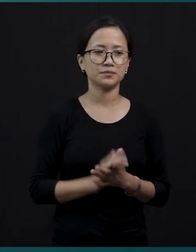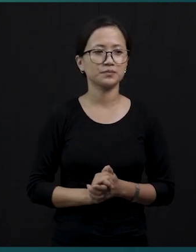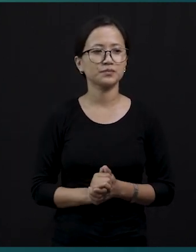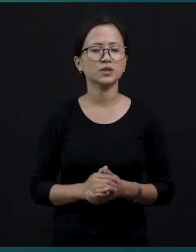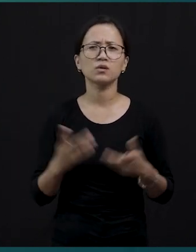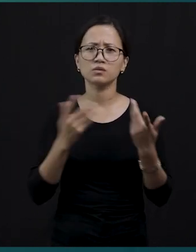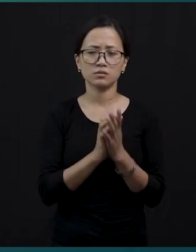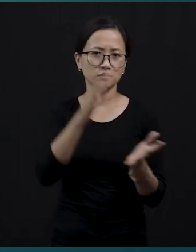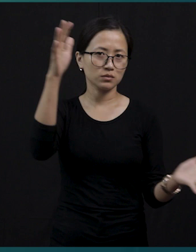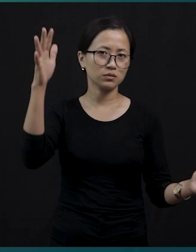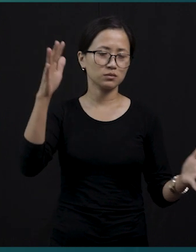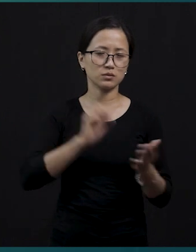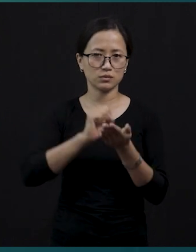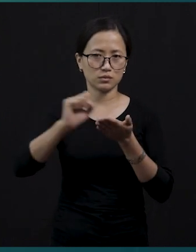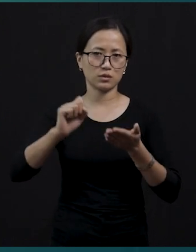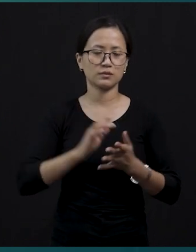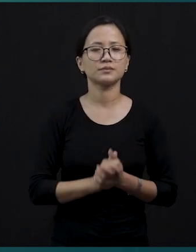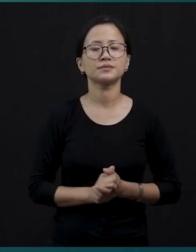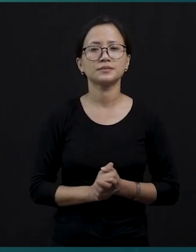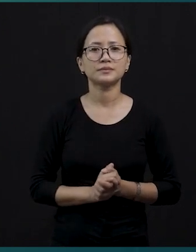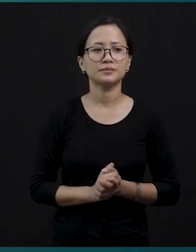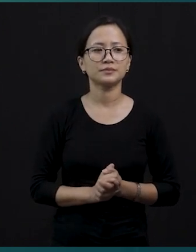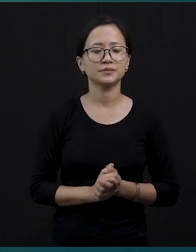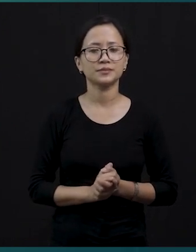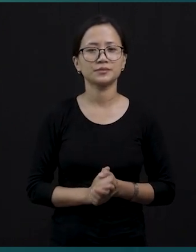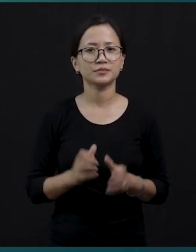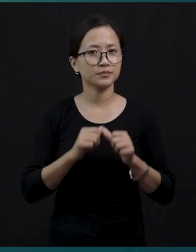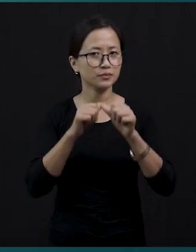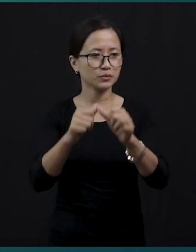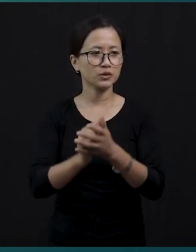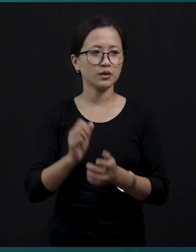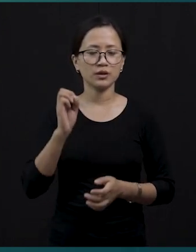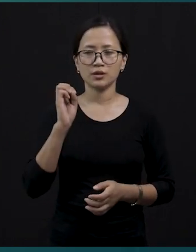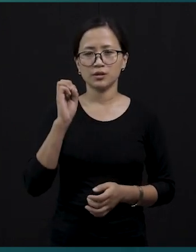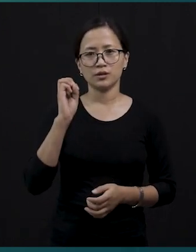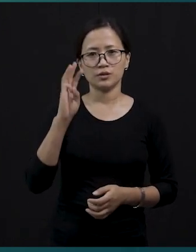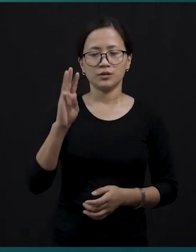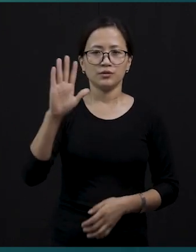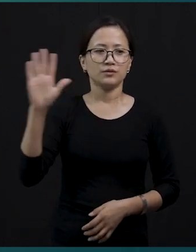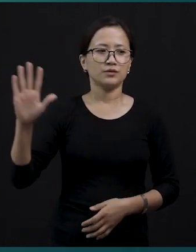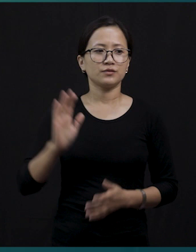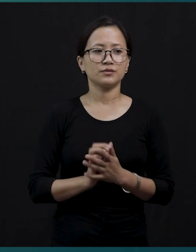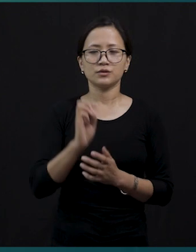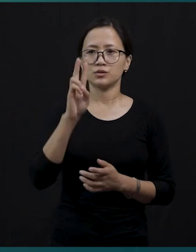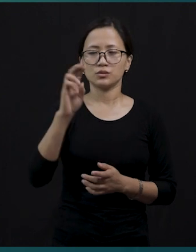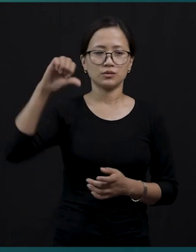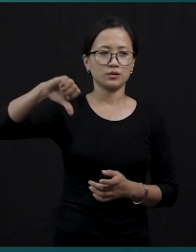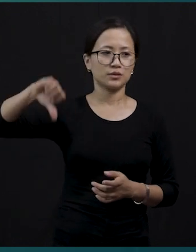So which is the biggest among them, children? The biggest is 355. Then you have